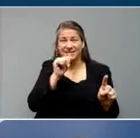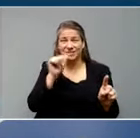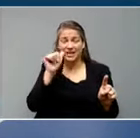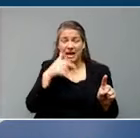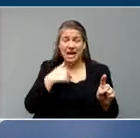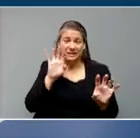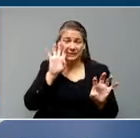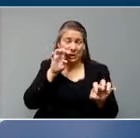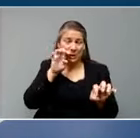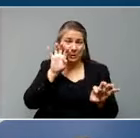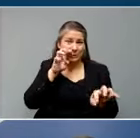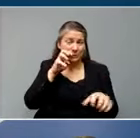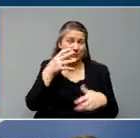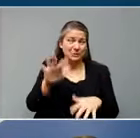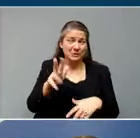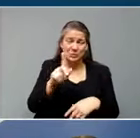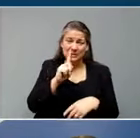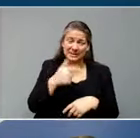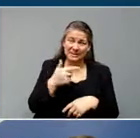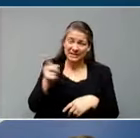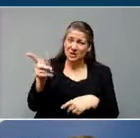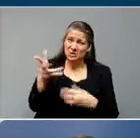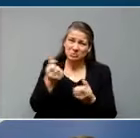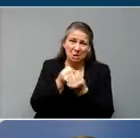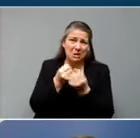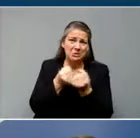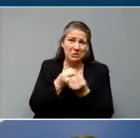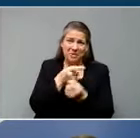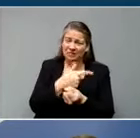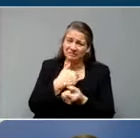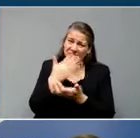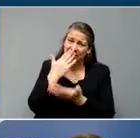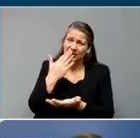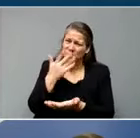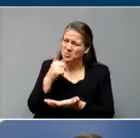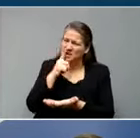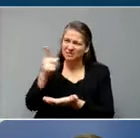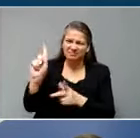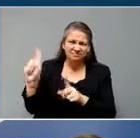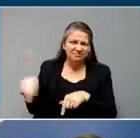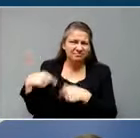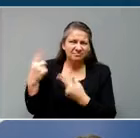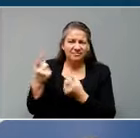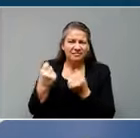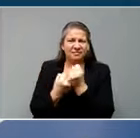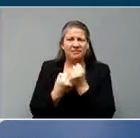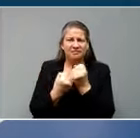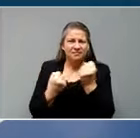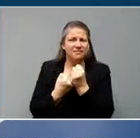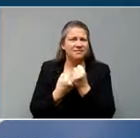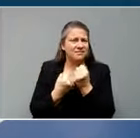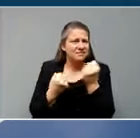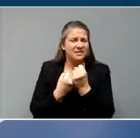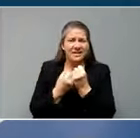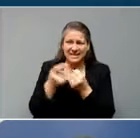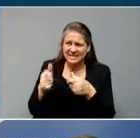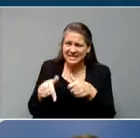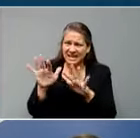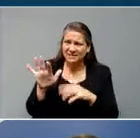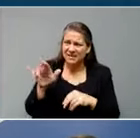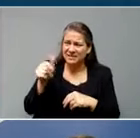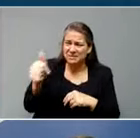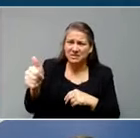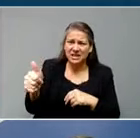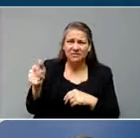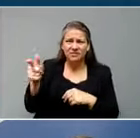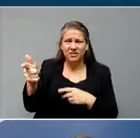groups that have been on the front lines the whole time, that have been sacrificing themselves and have lost some of their own. There are